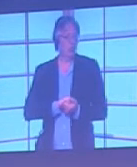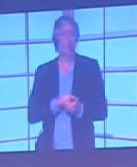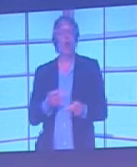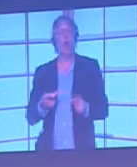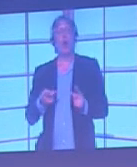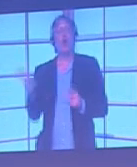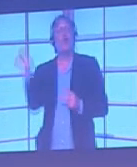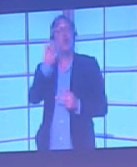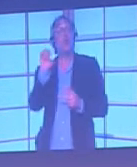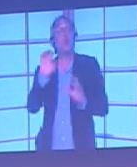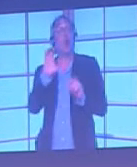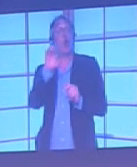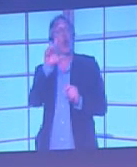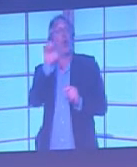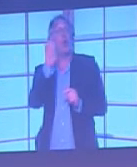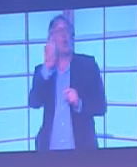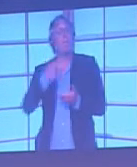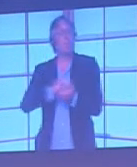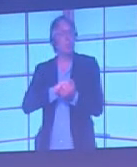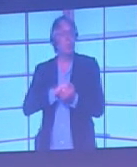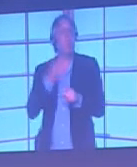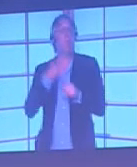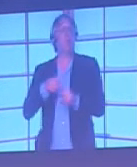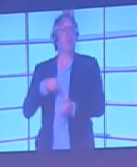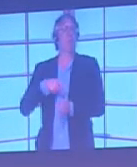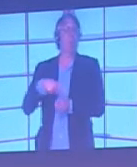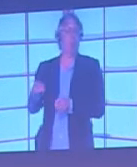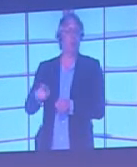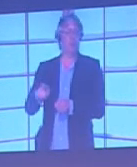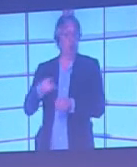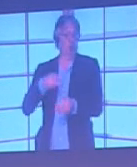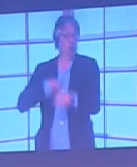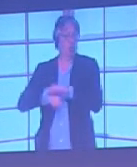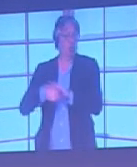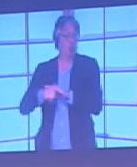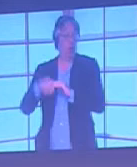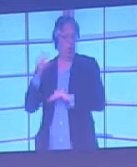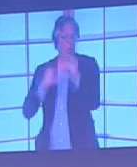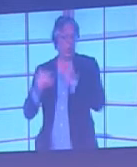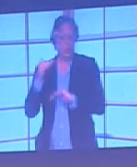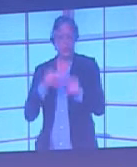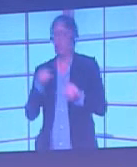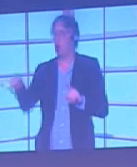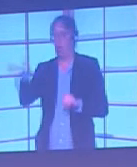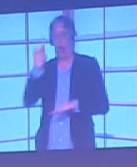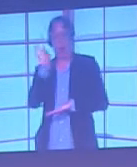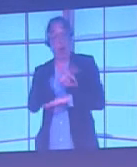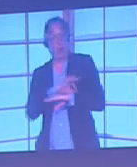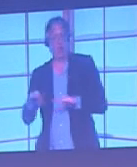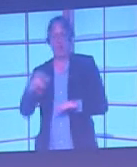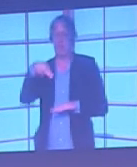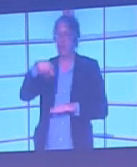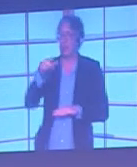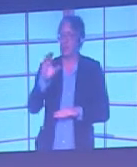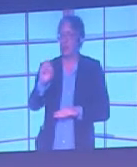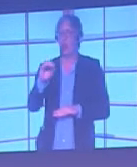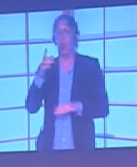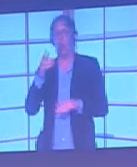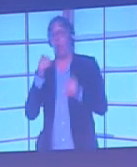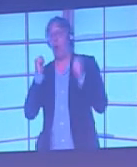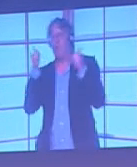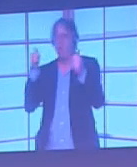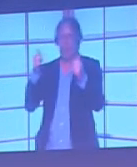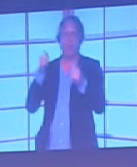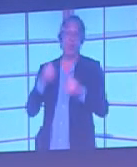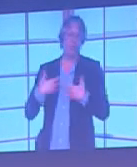Association, and professional leagues. We are also joined by stadium managers, architects, NGOs, fans groups,